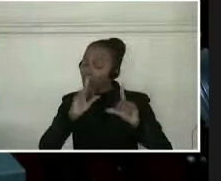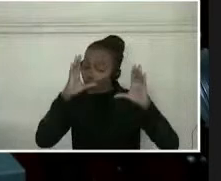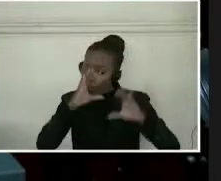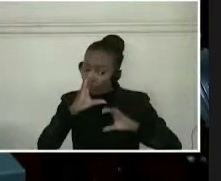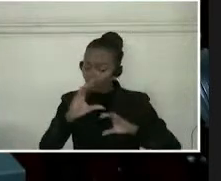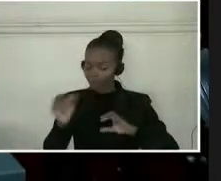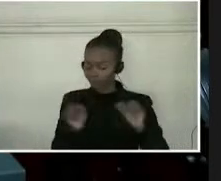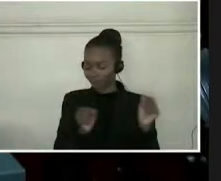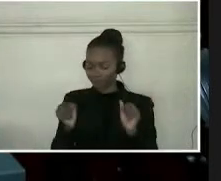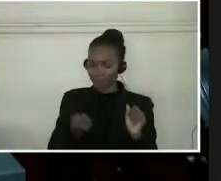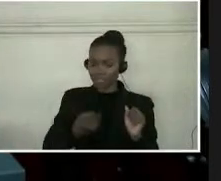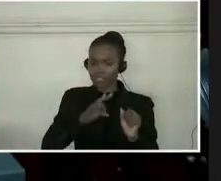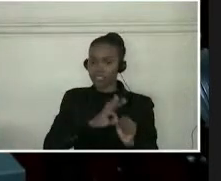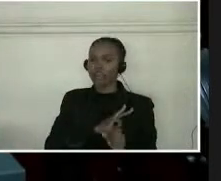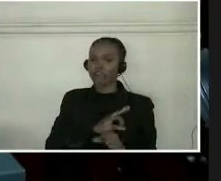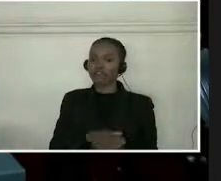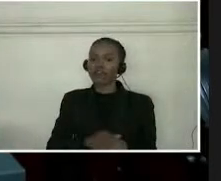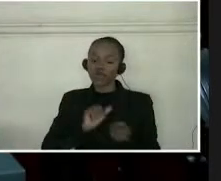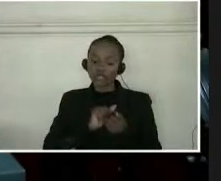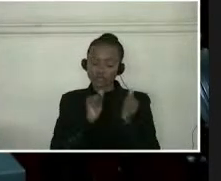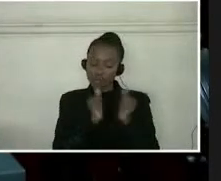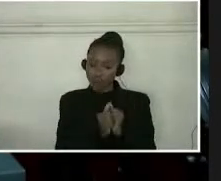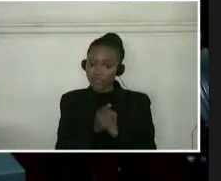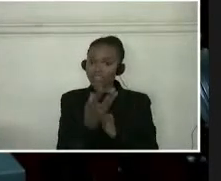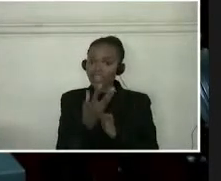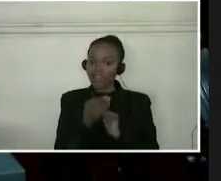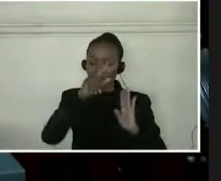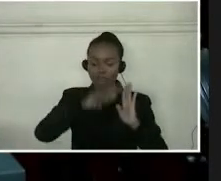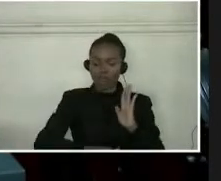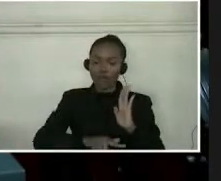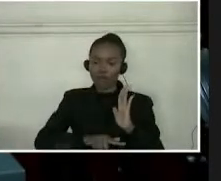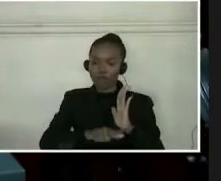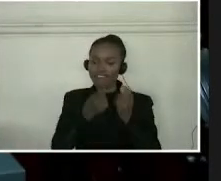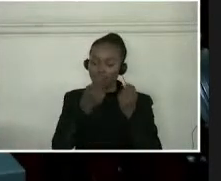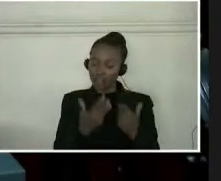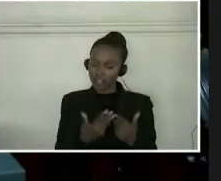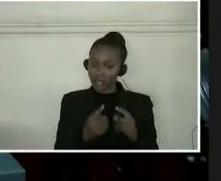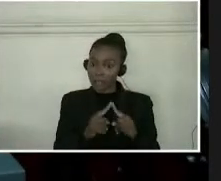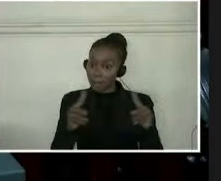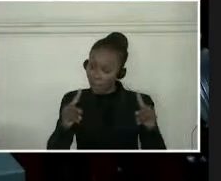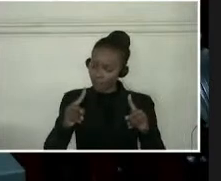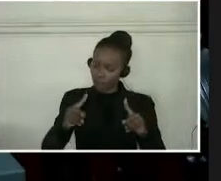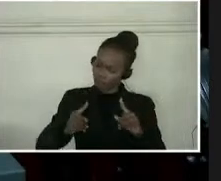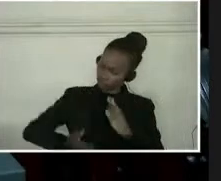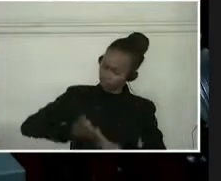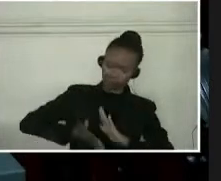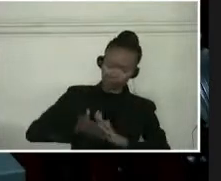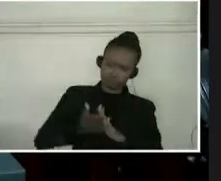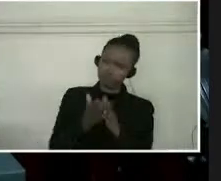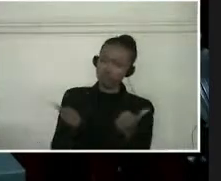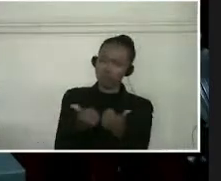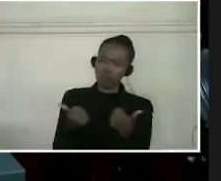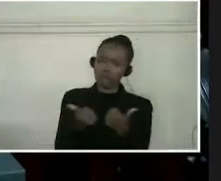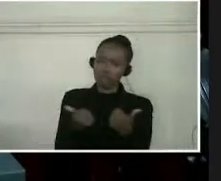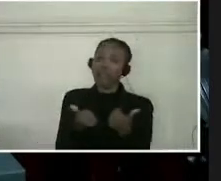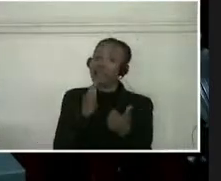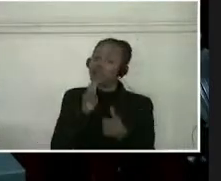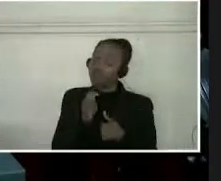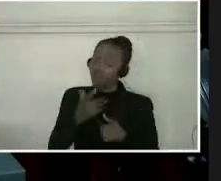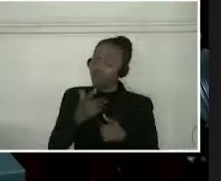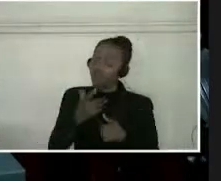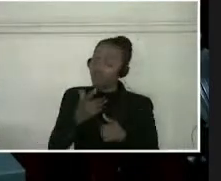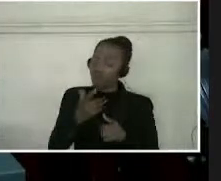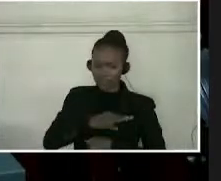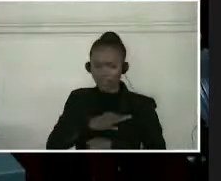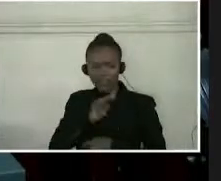education might have been of lower financial margin compared to us in culture but it was operating fairly well we do not want to see employees